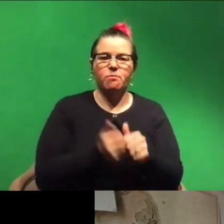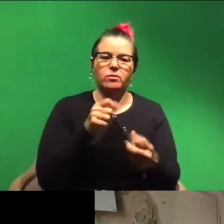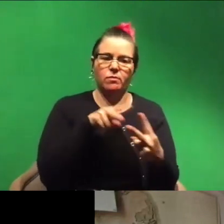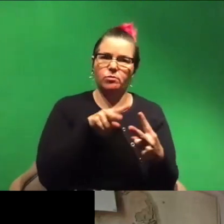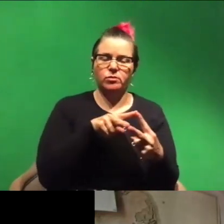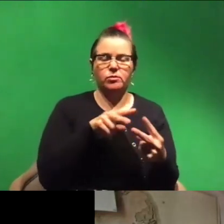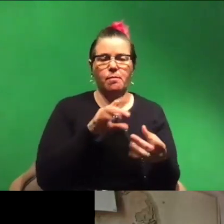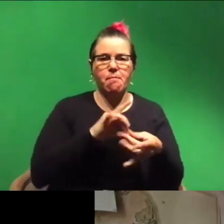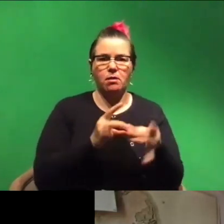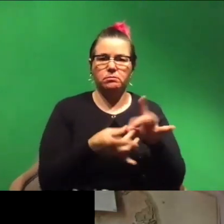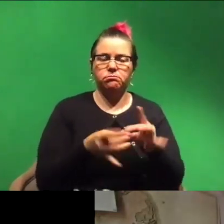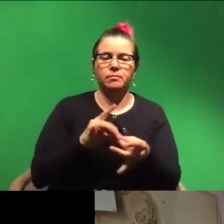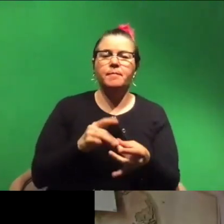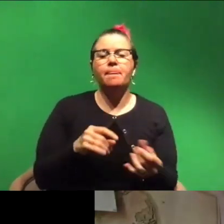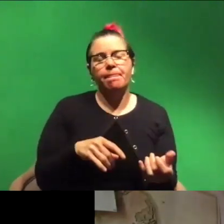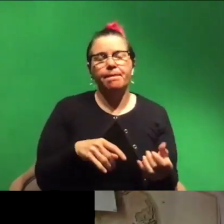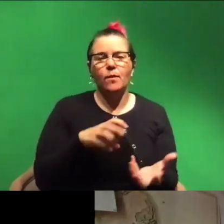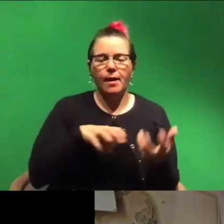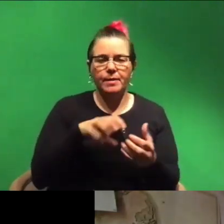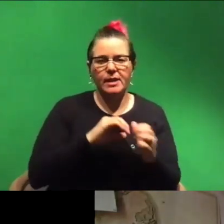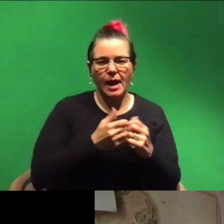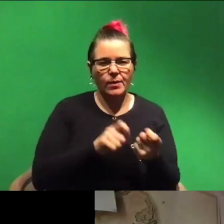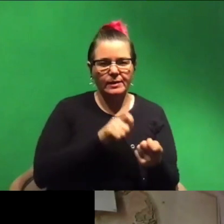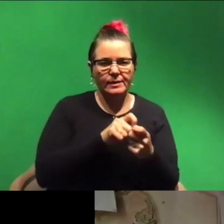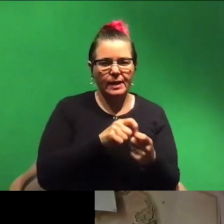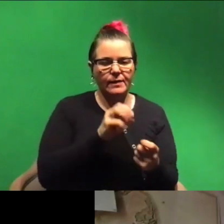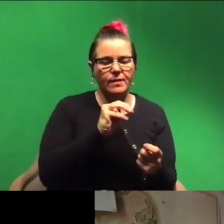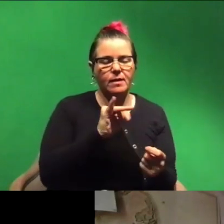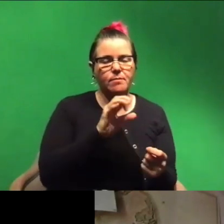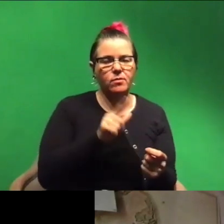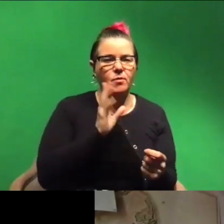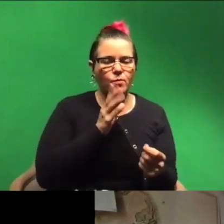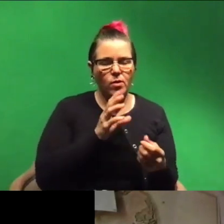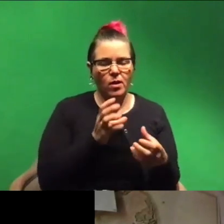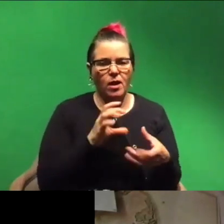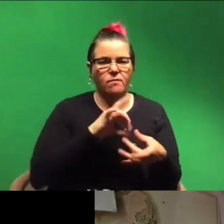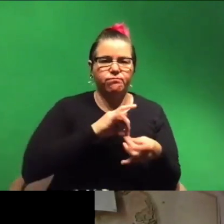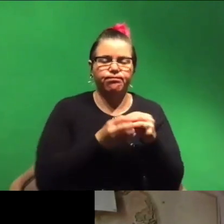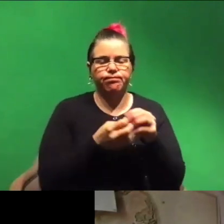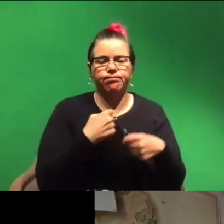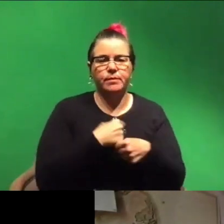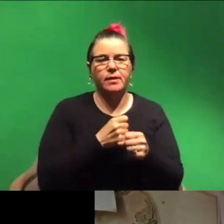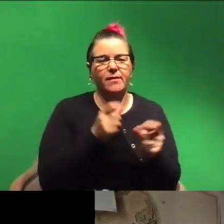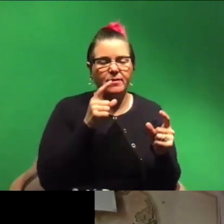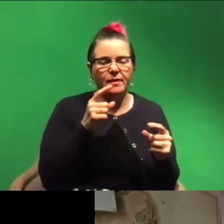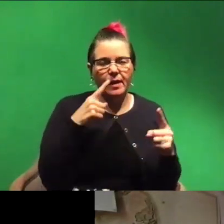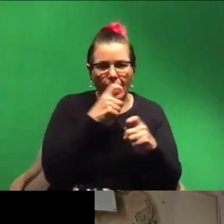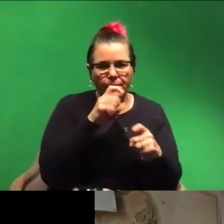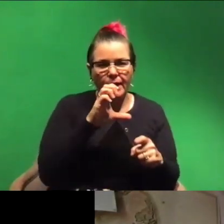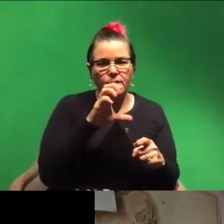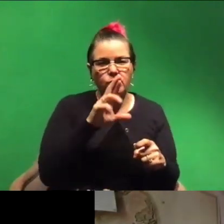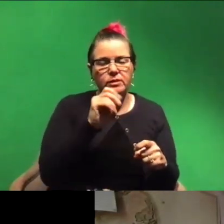bonds. So yeah, it's a combination of how exactly that mineral forms. And there's lots of very complicated kind of crystal physics and